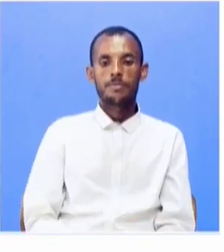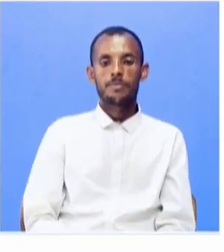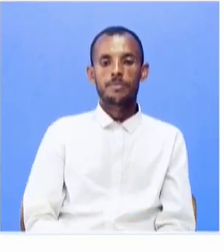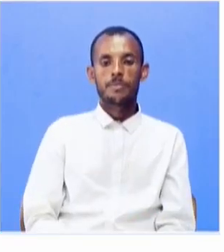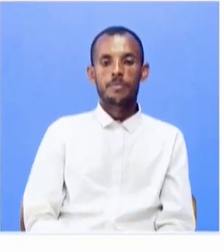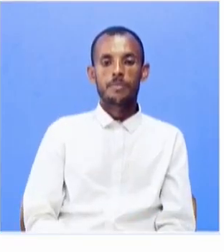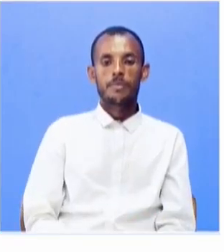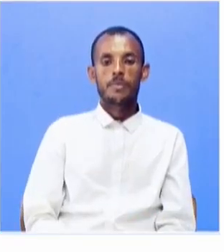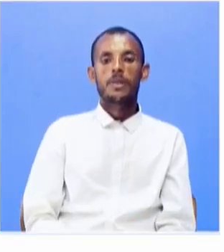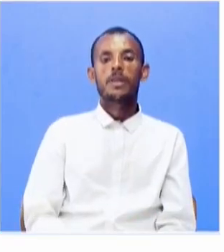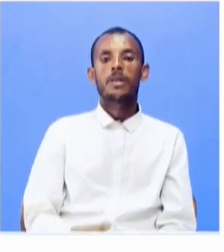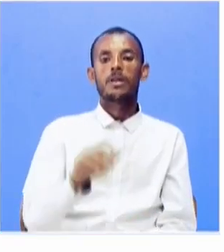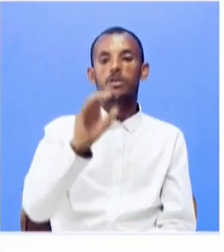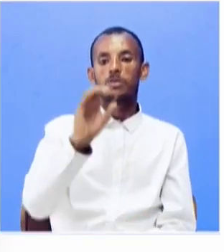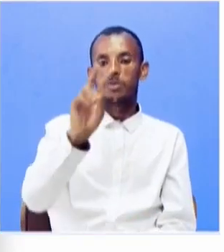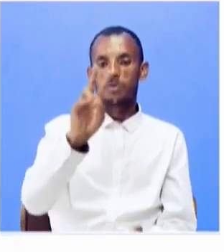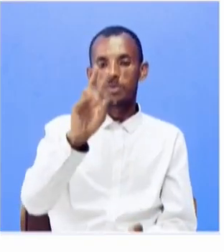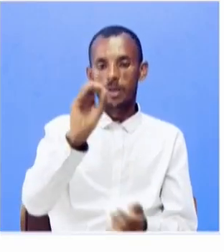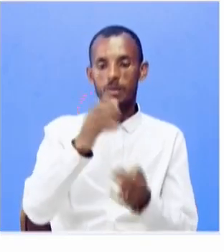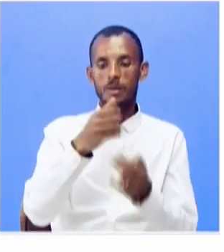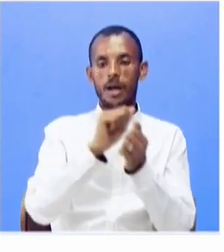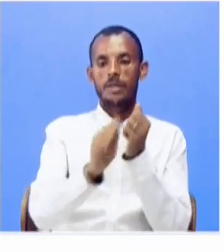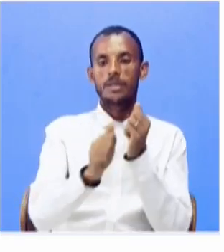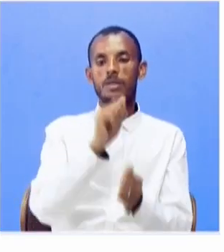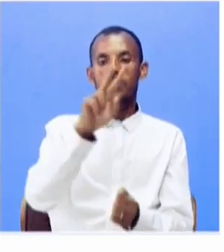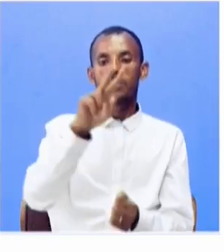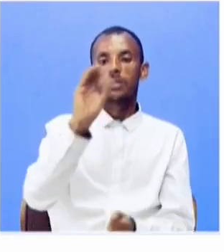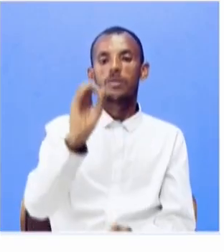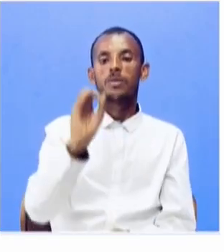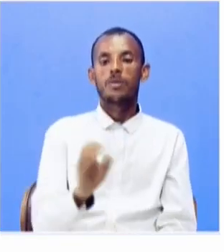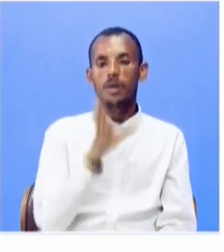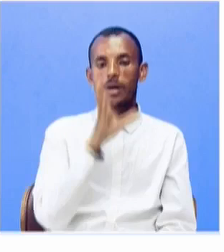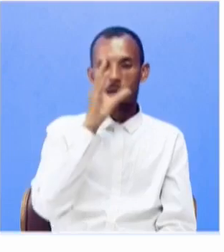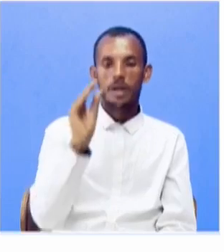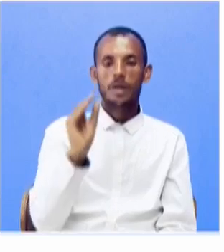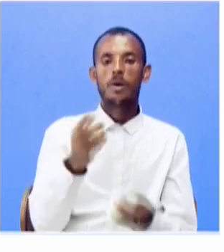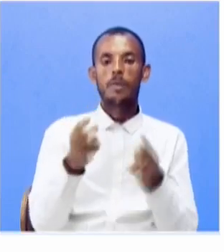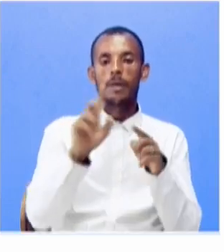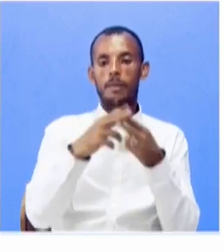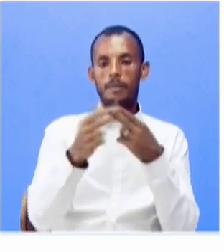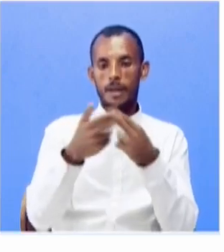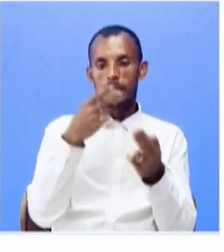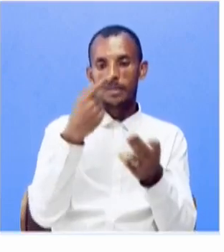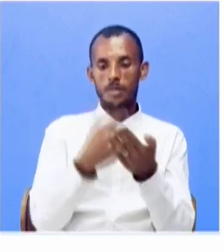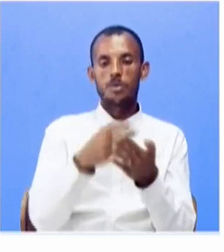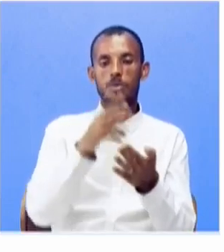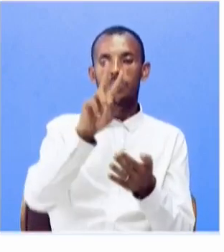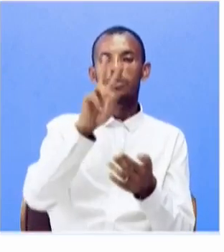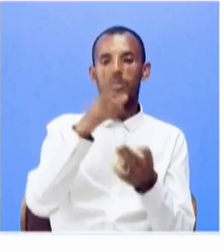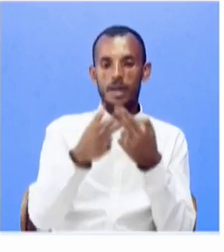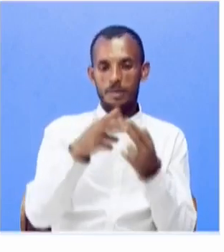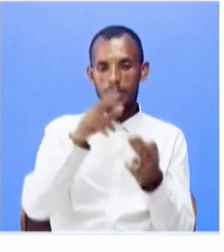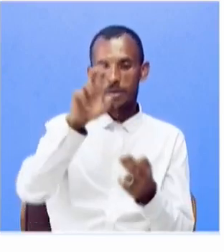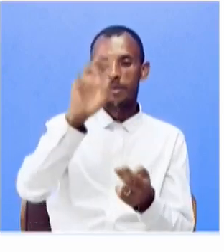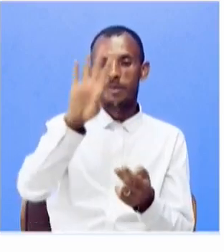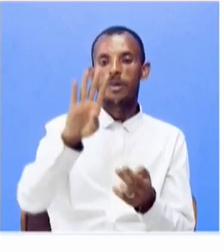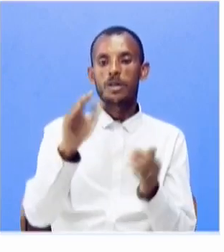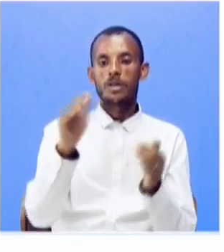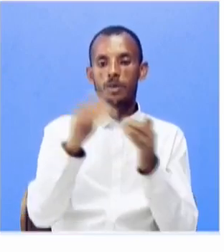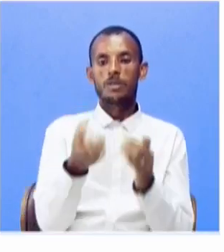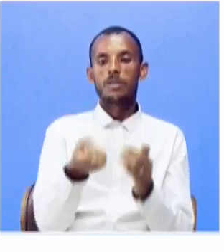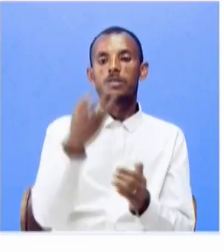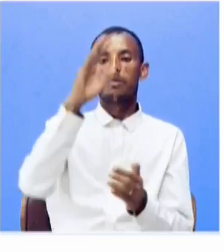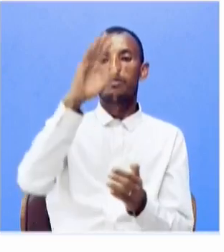240,000. So these two zeros cancel out, and when you multiply these two times 24 is